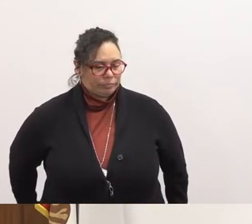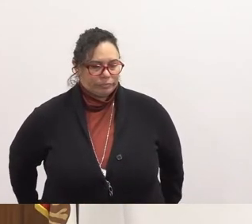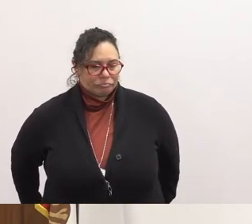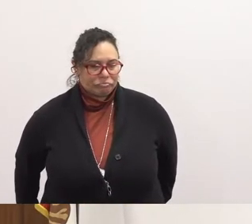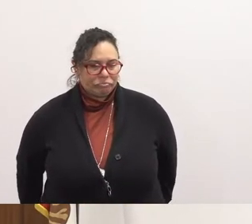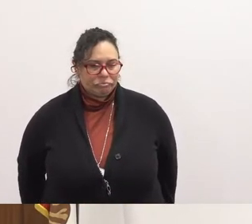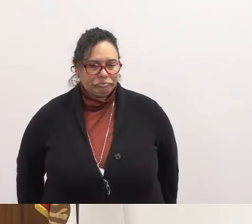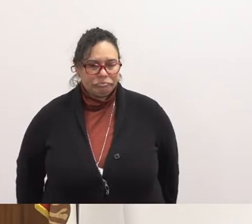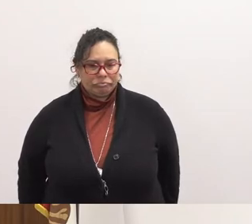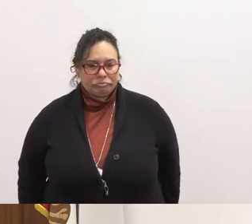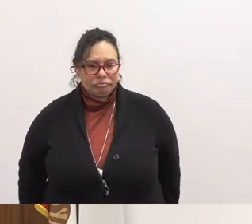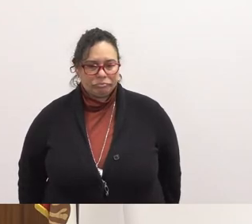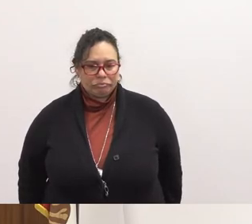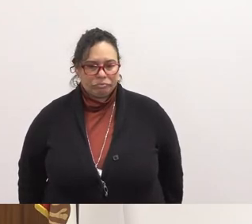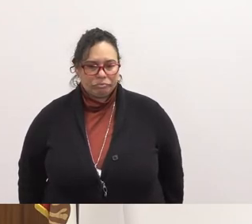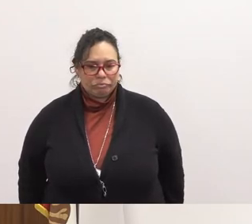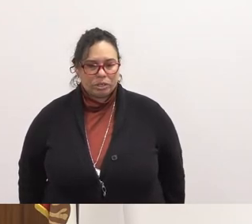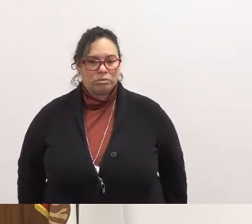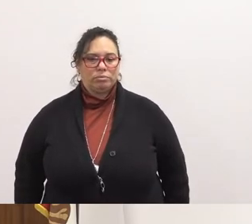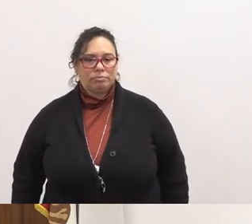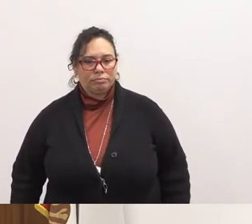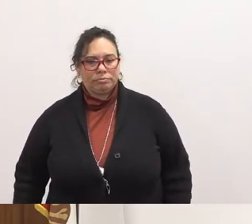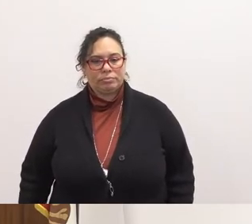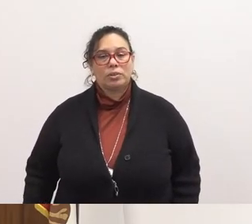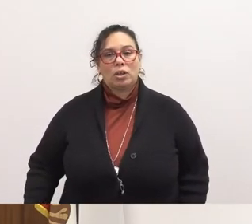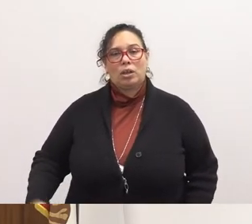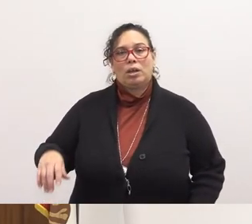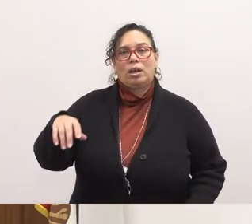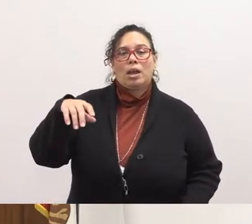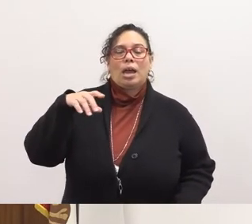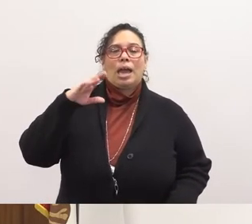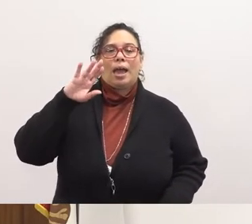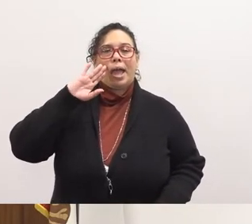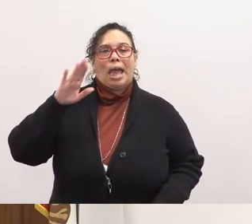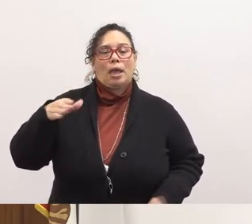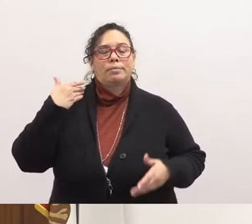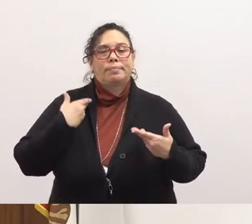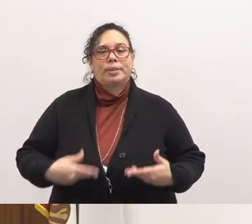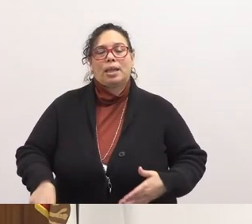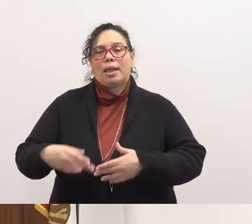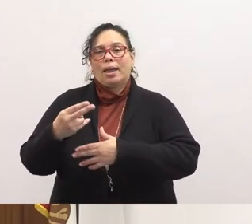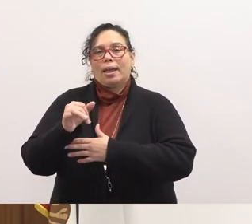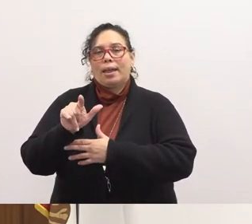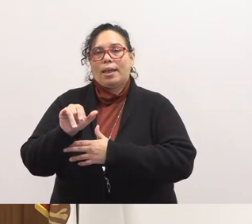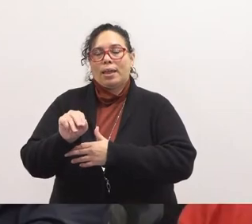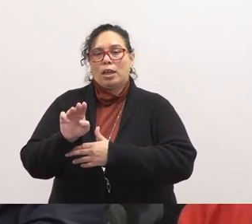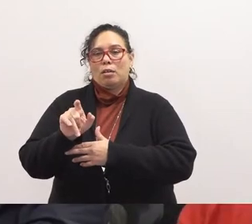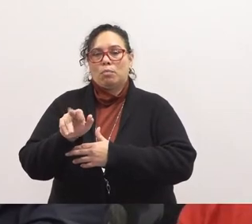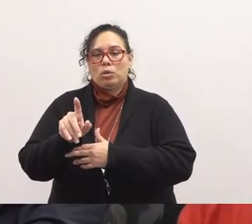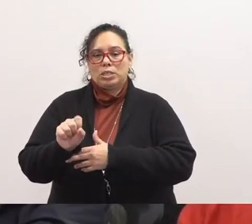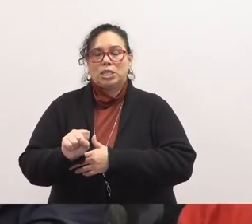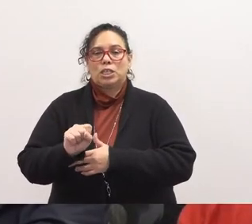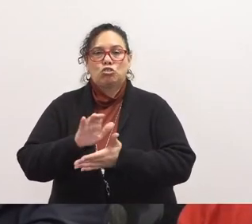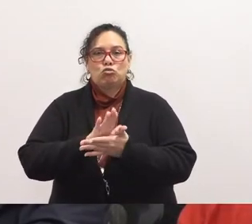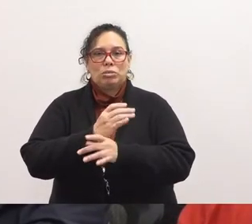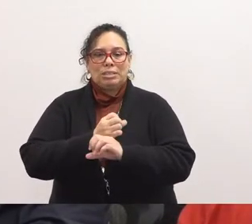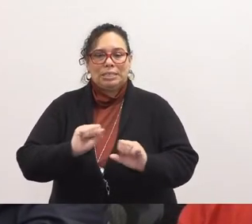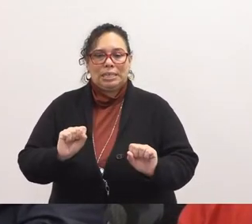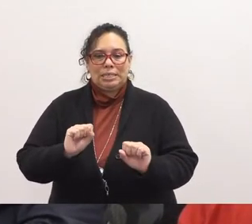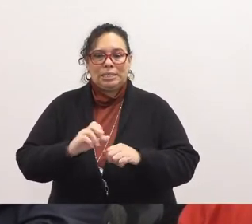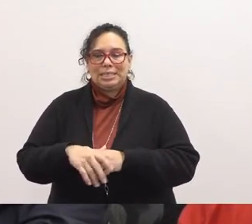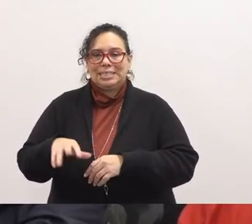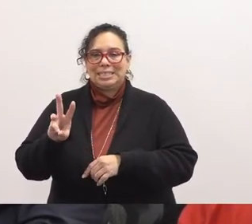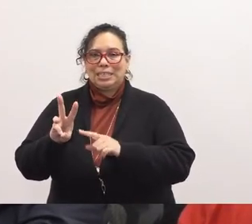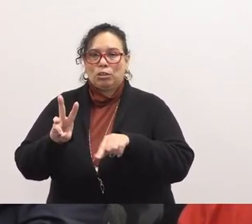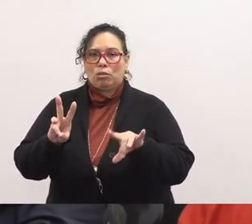Hi there. My name is Heather Morrison, and I'm speaking today about school safety. I teach 6th through 8th graders in